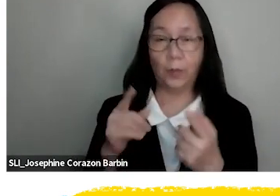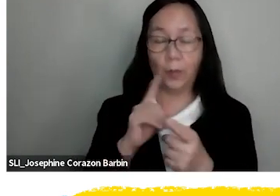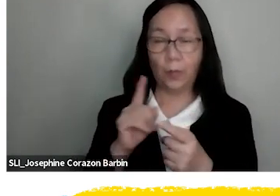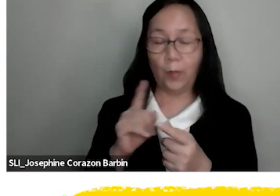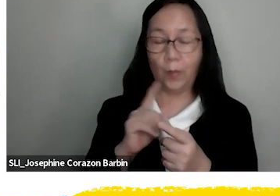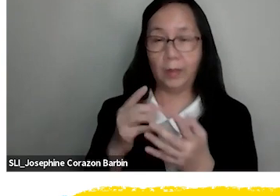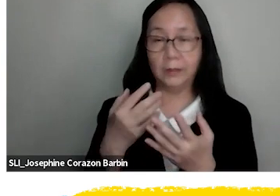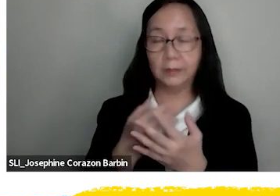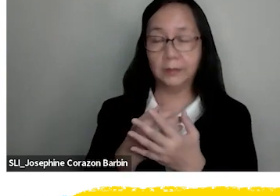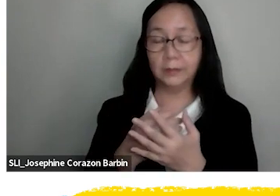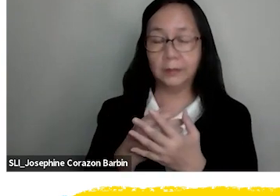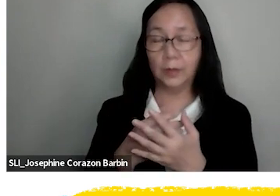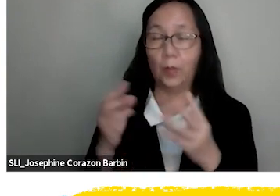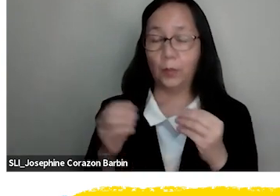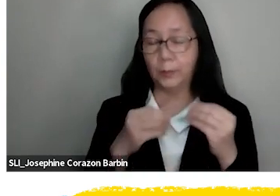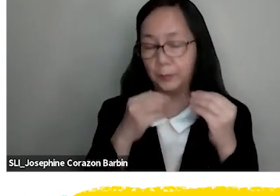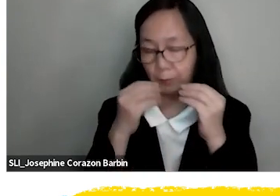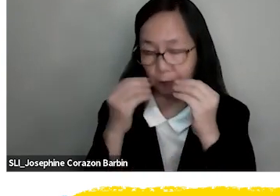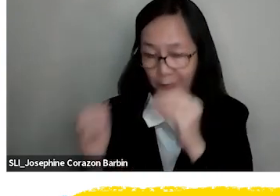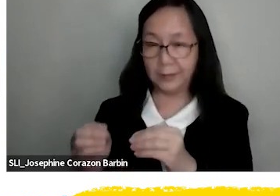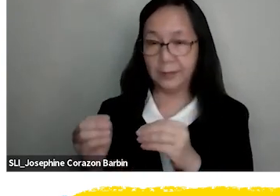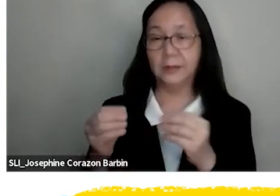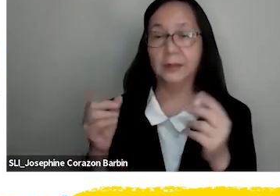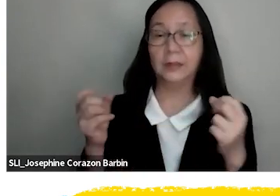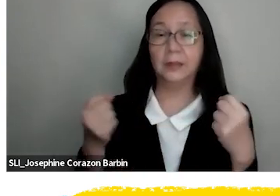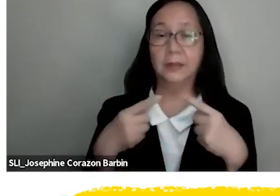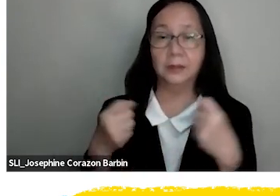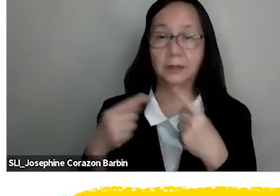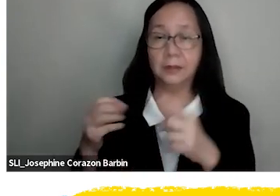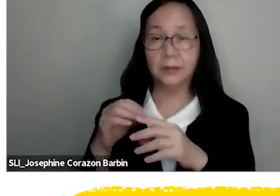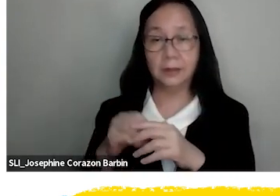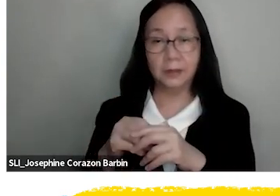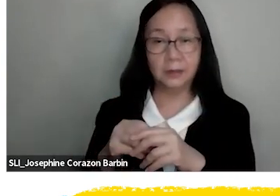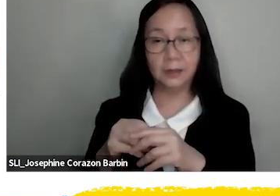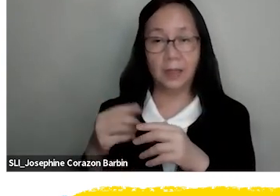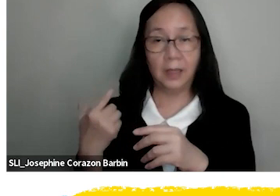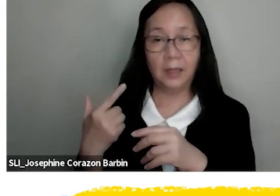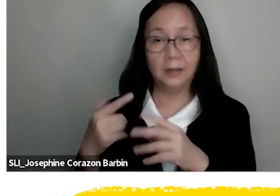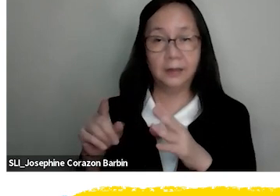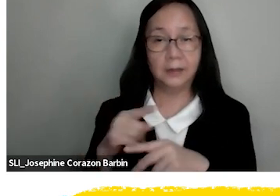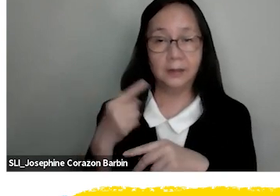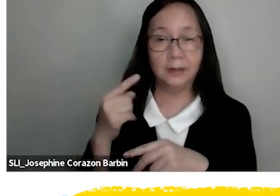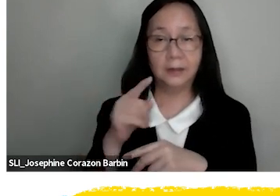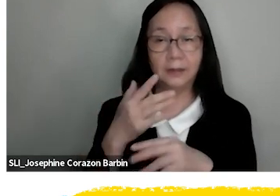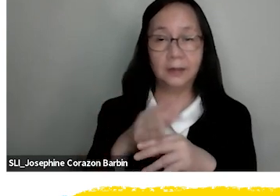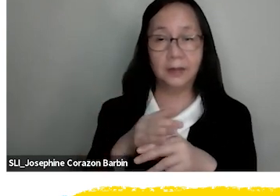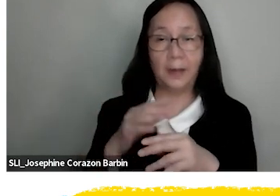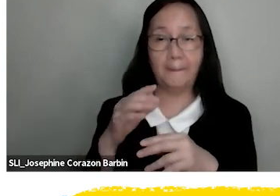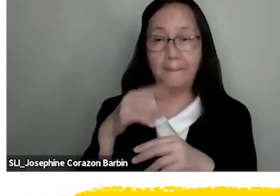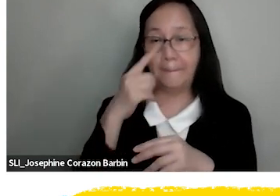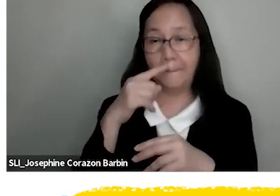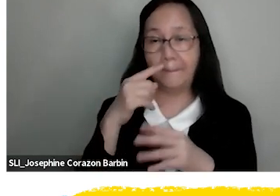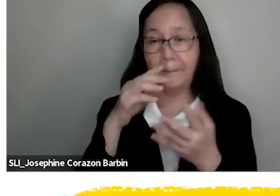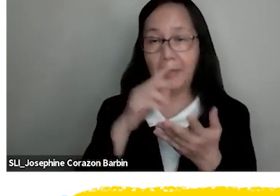consultation. We provide consultation in the northern part, in northeastern part, in the southern part, in the eastern